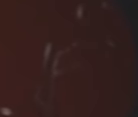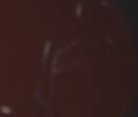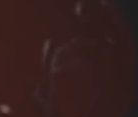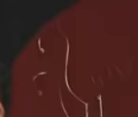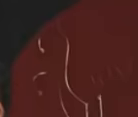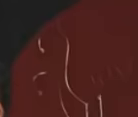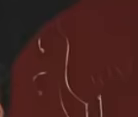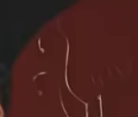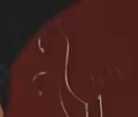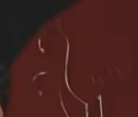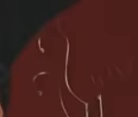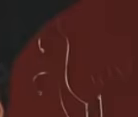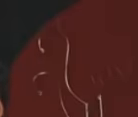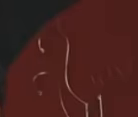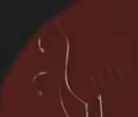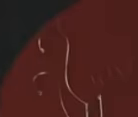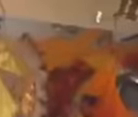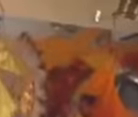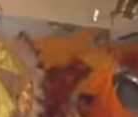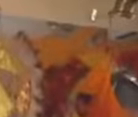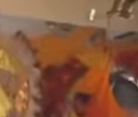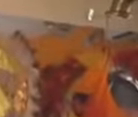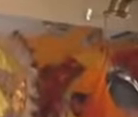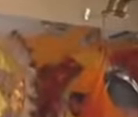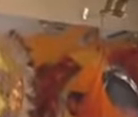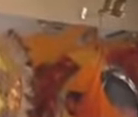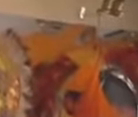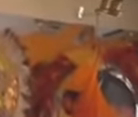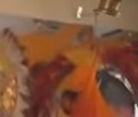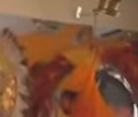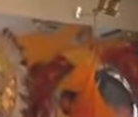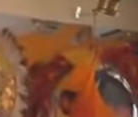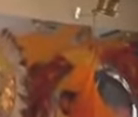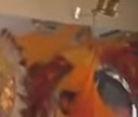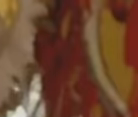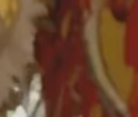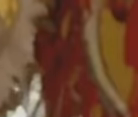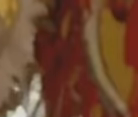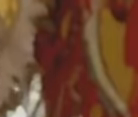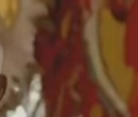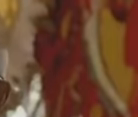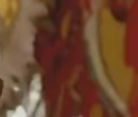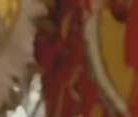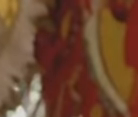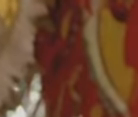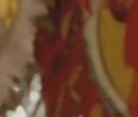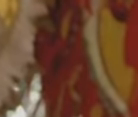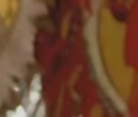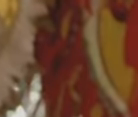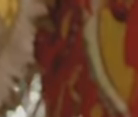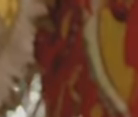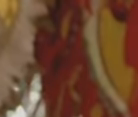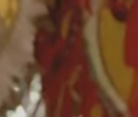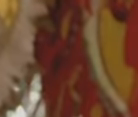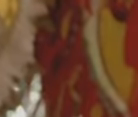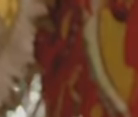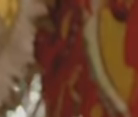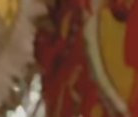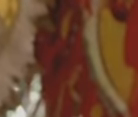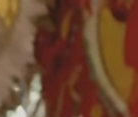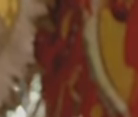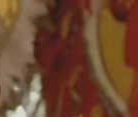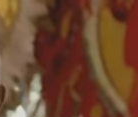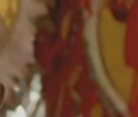of the designer rather than just being the mass player. Designing is basically international. You might send in a design for some international